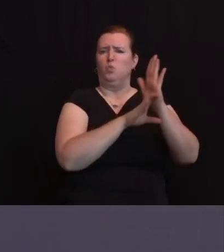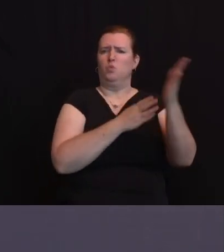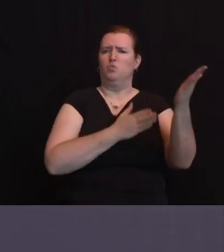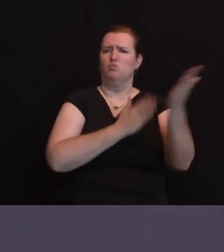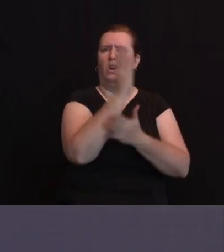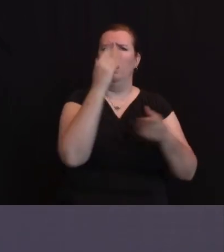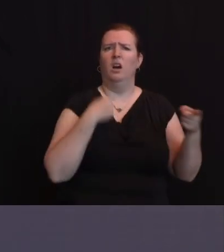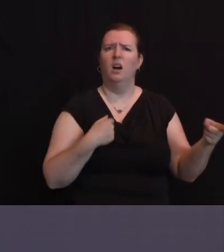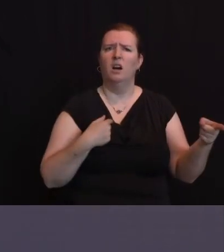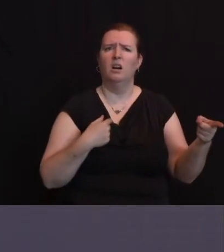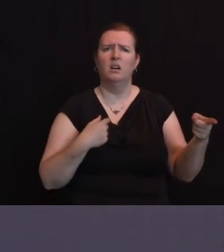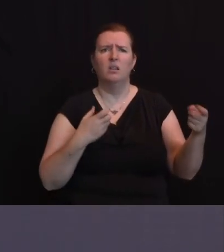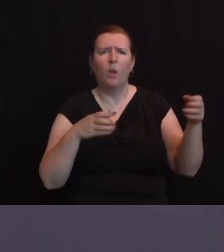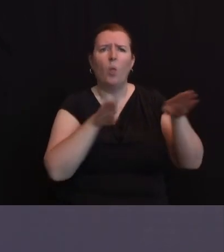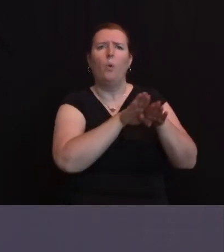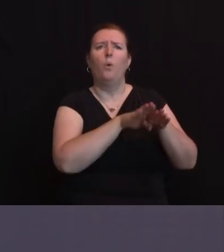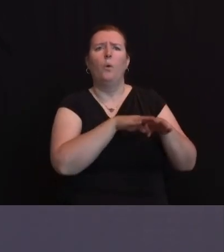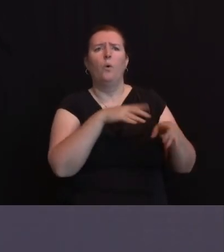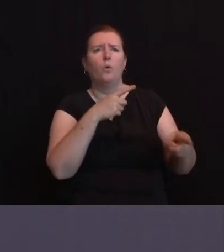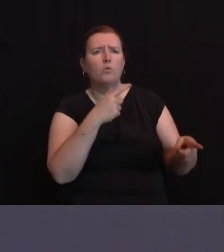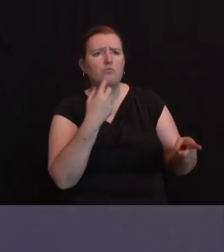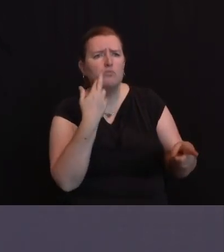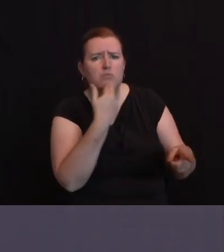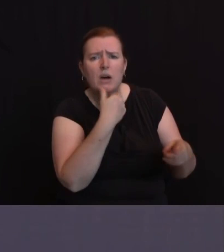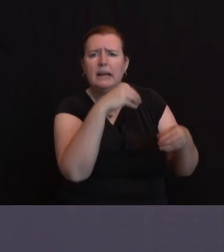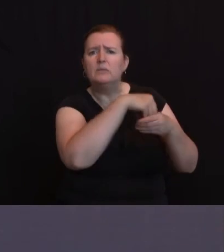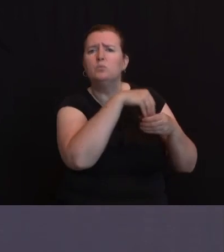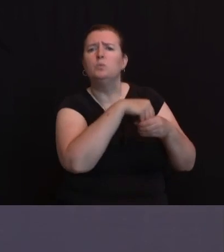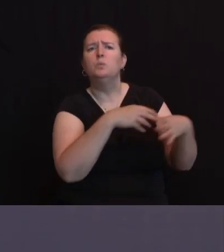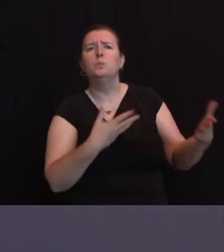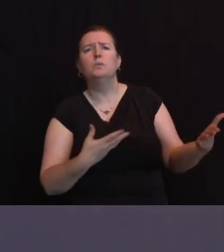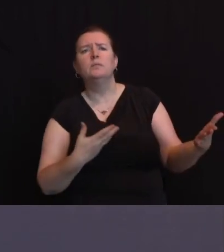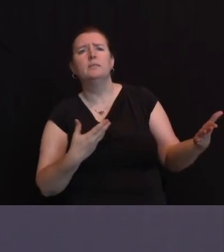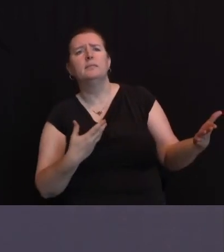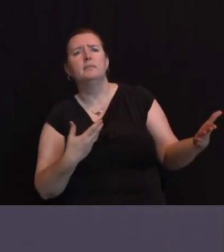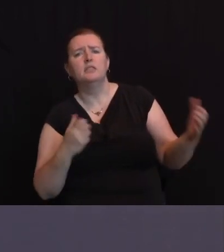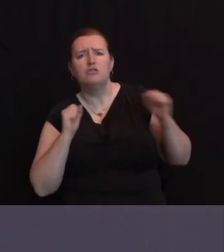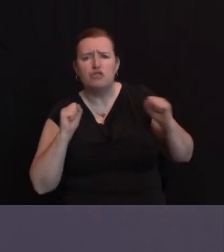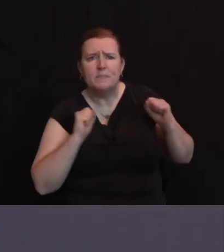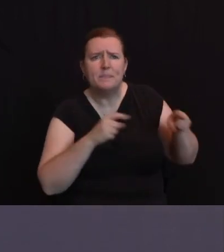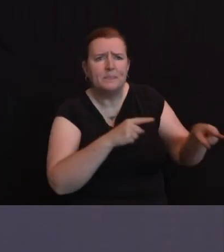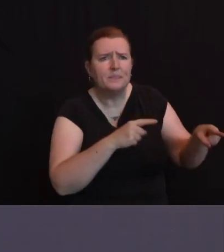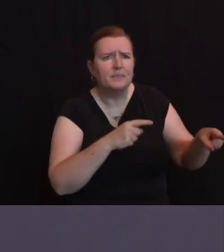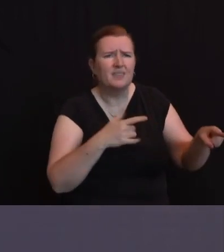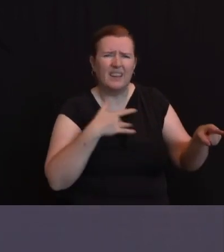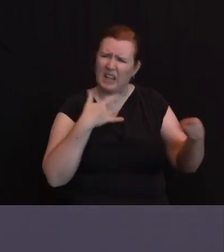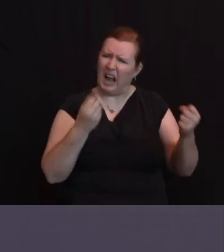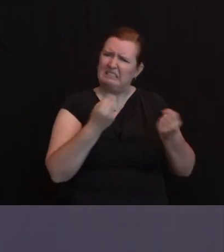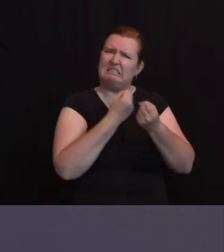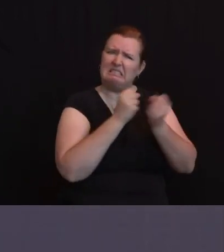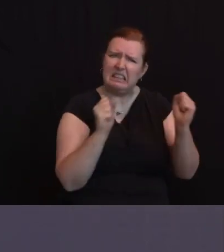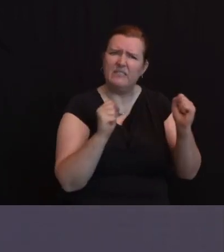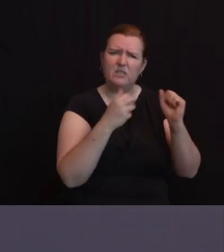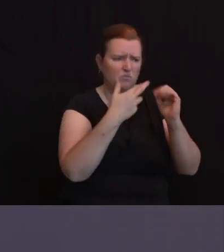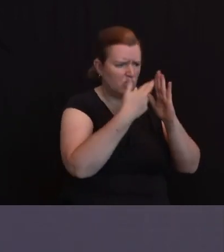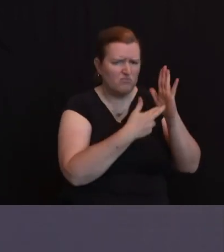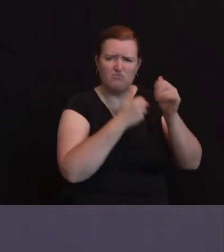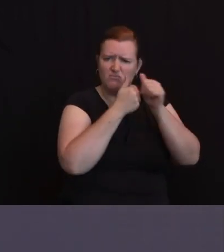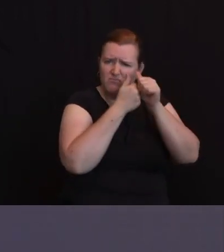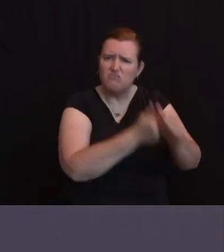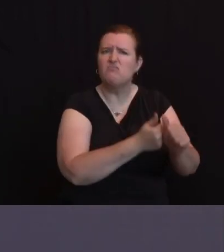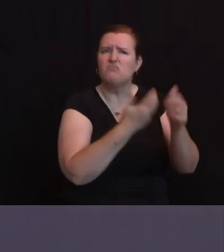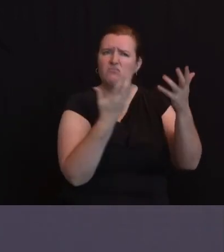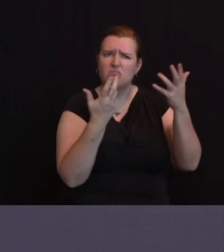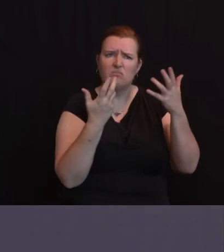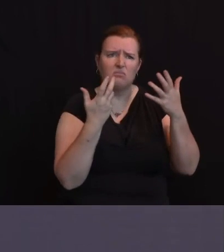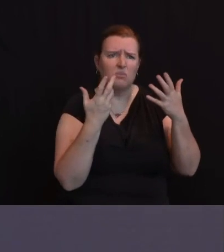indoor restaurants from legally reopening if they feel they've demonstrated that they can do it safely with protocols in place? Are there